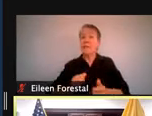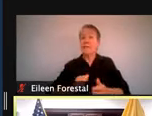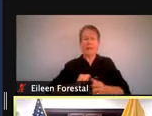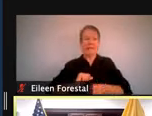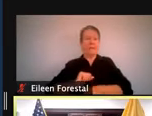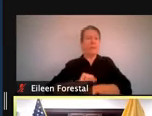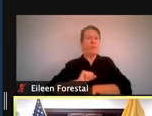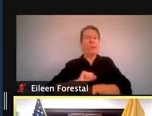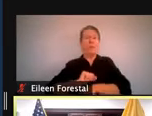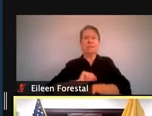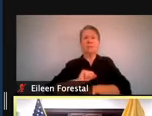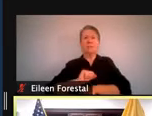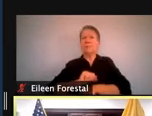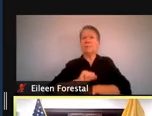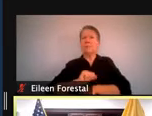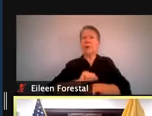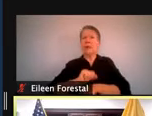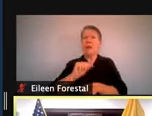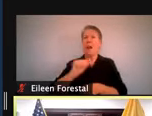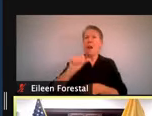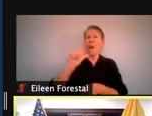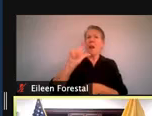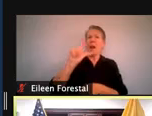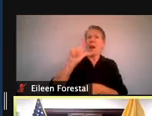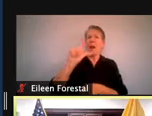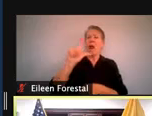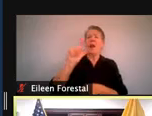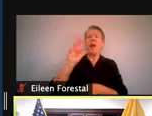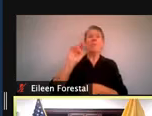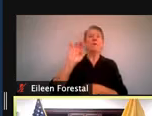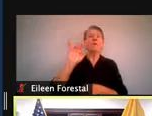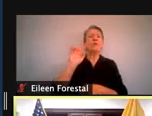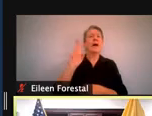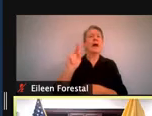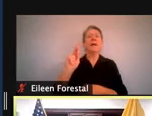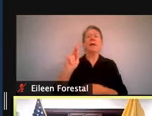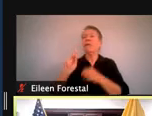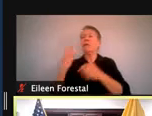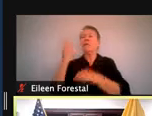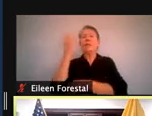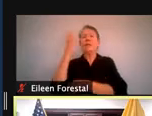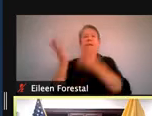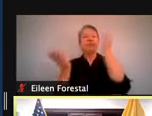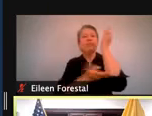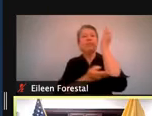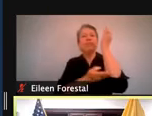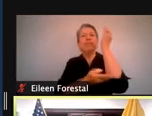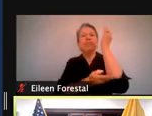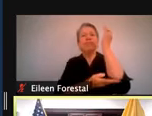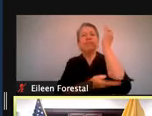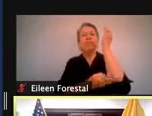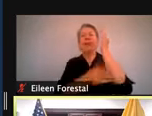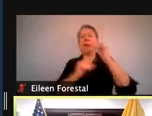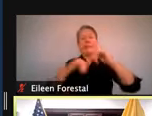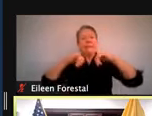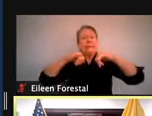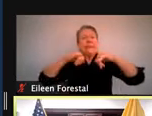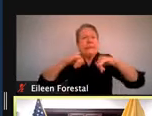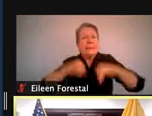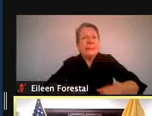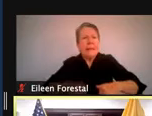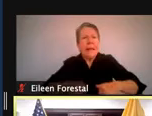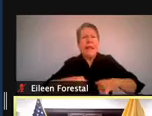at Whitehall Laboratories and at the Vision Property Group, all of it while never leaving his hometown. As any good